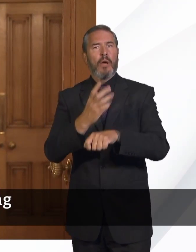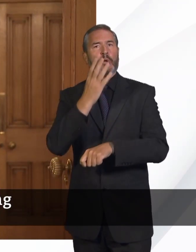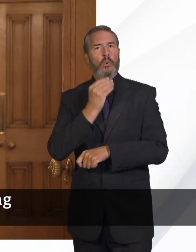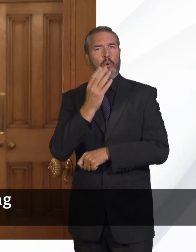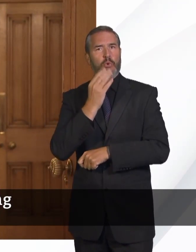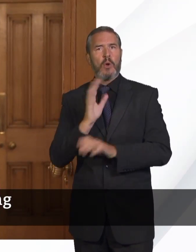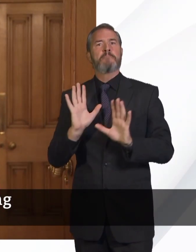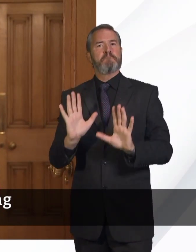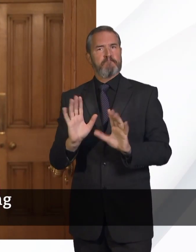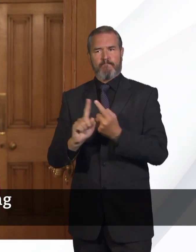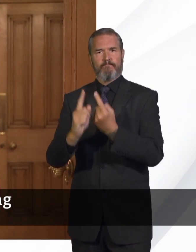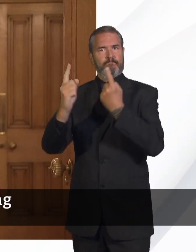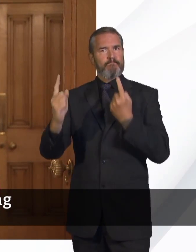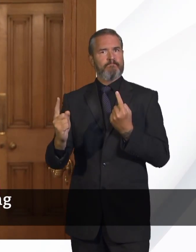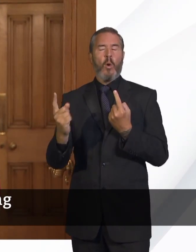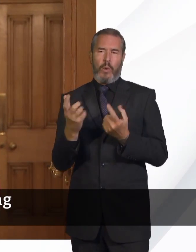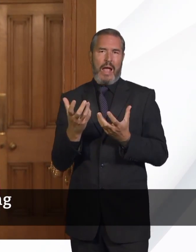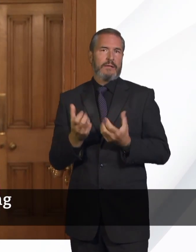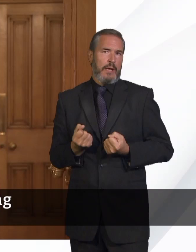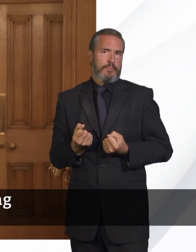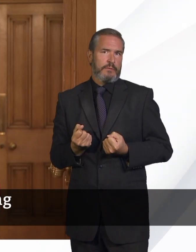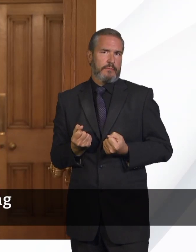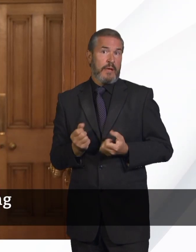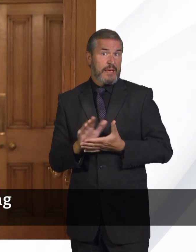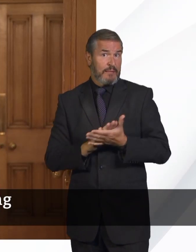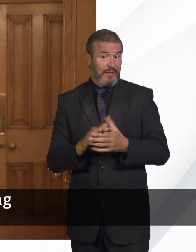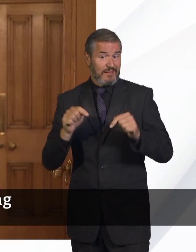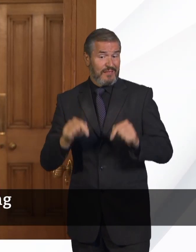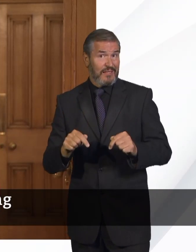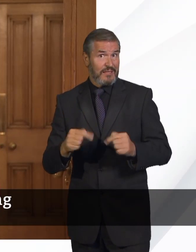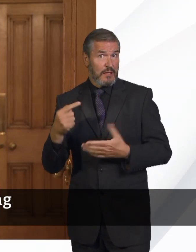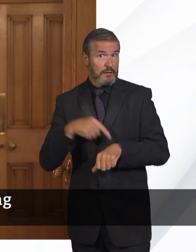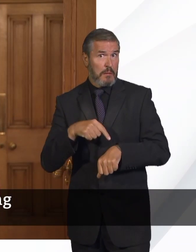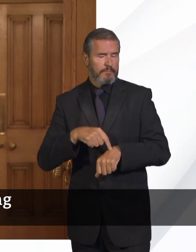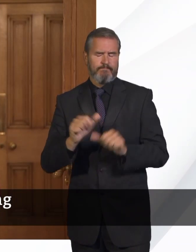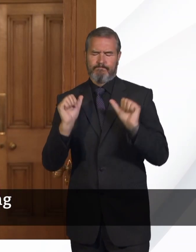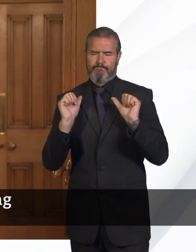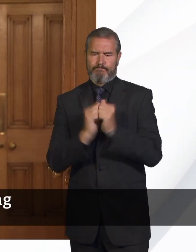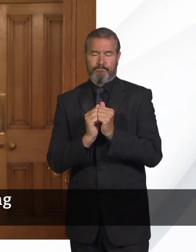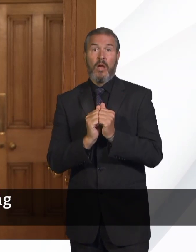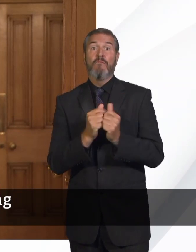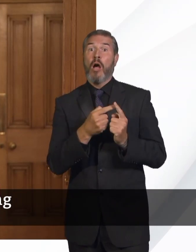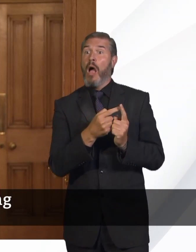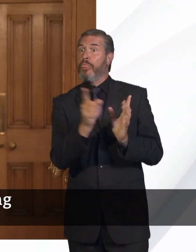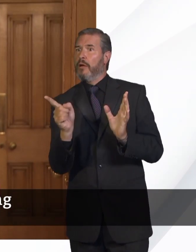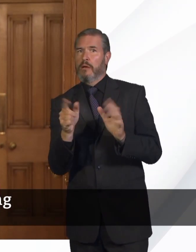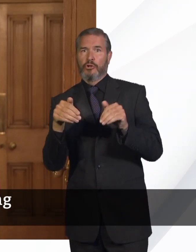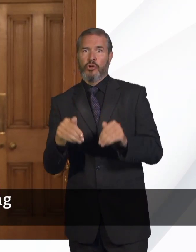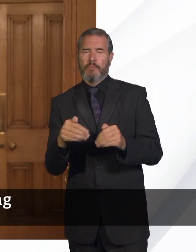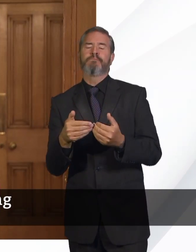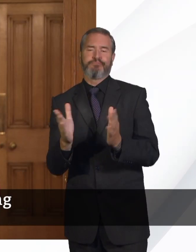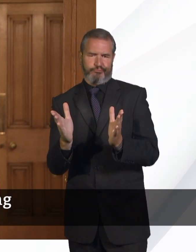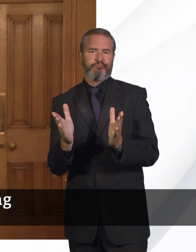with social distancing. Now is the right time to apply these principles more widely to more shops as we continue